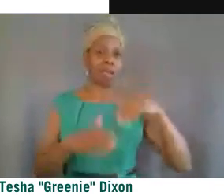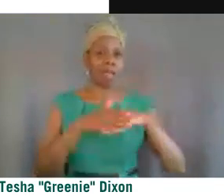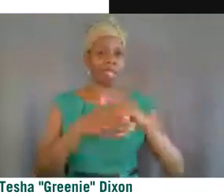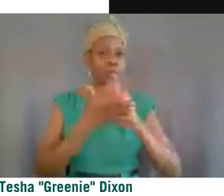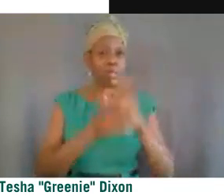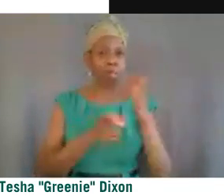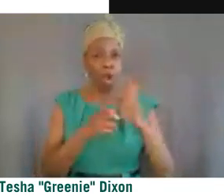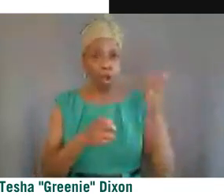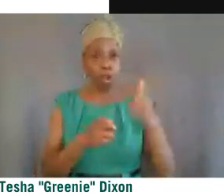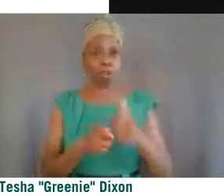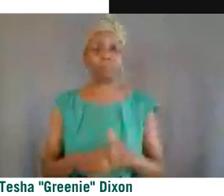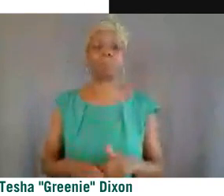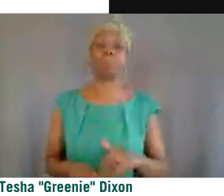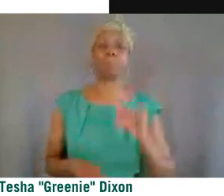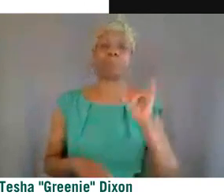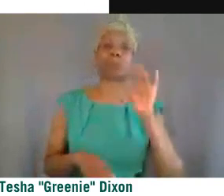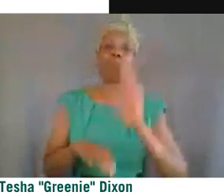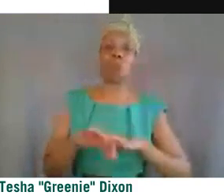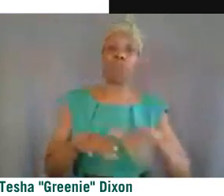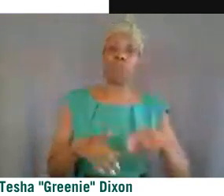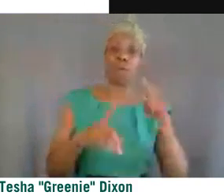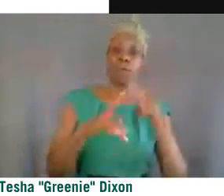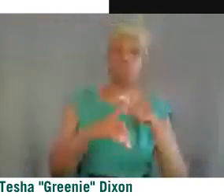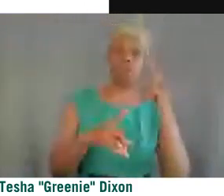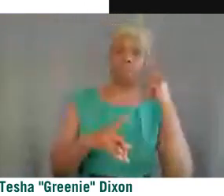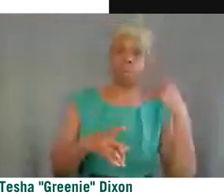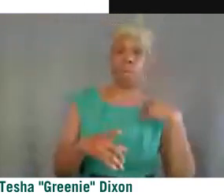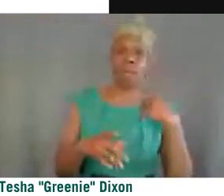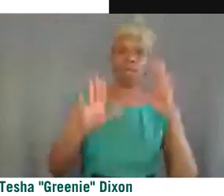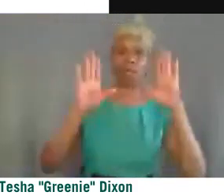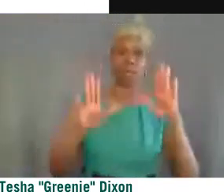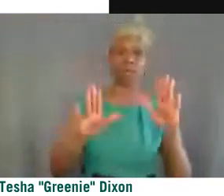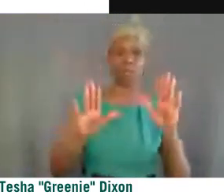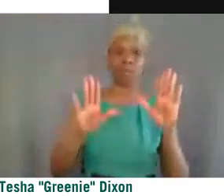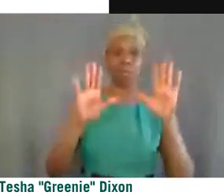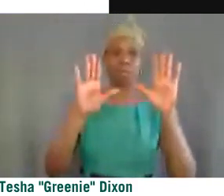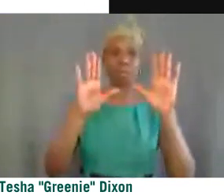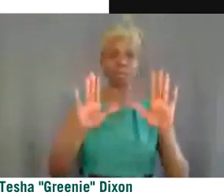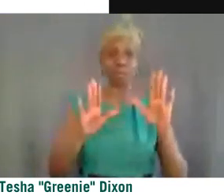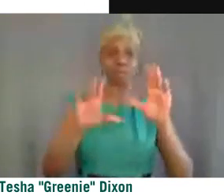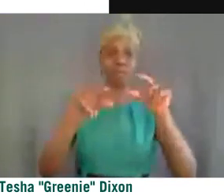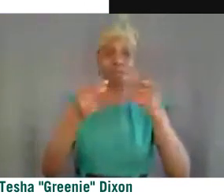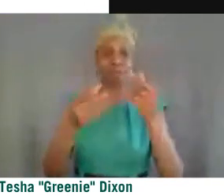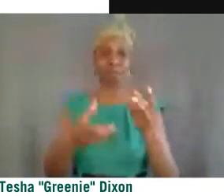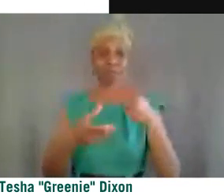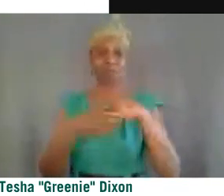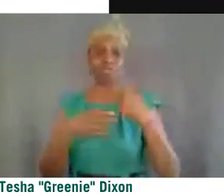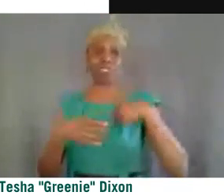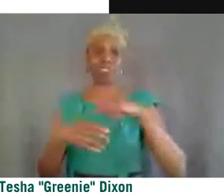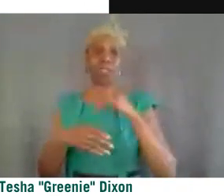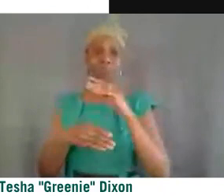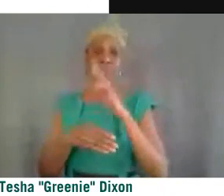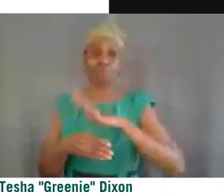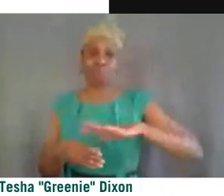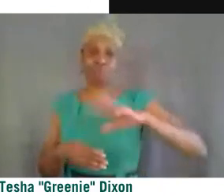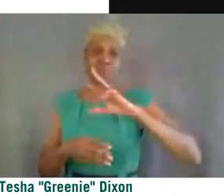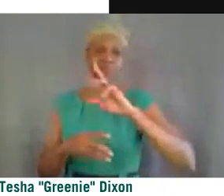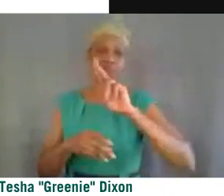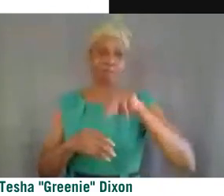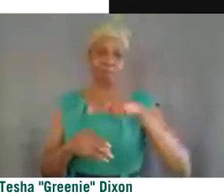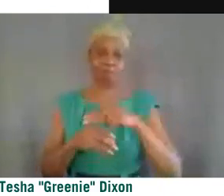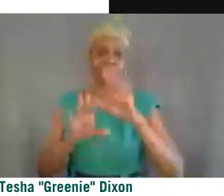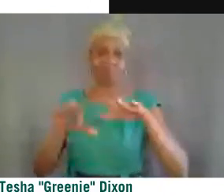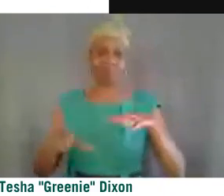So on that note, I think, we've had an absolutely incredible group join us from Nationwide Children's Hospital today. I just can't thank you all